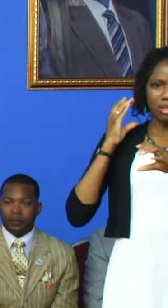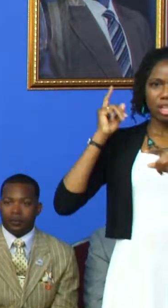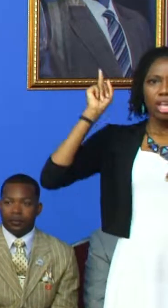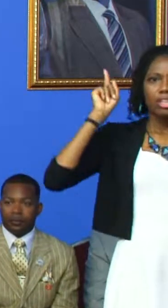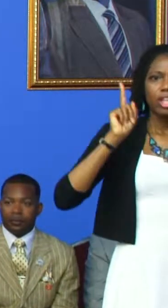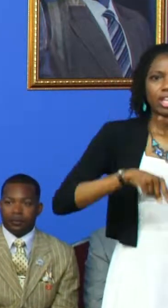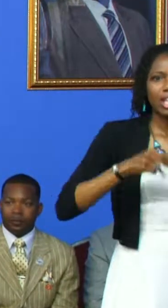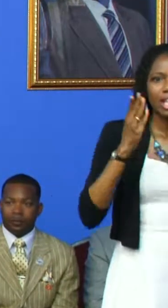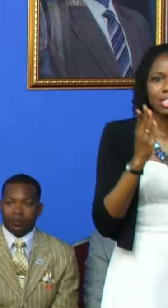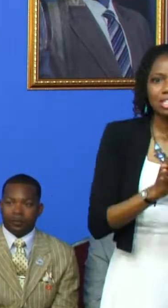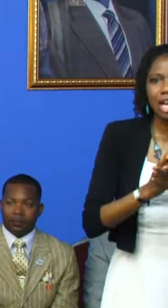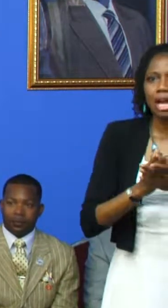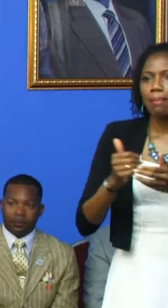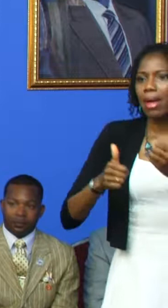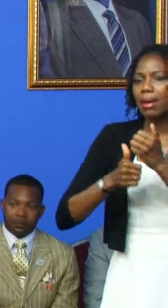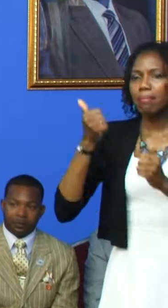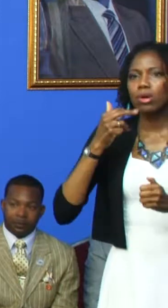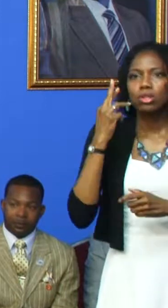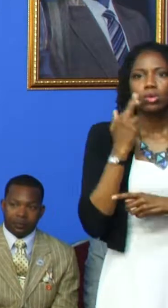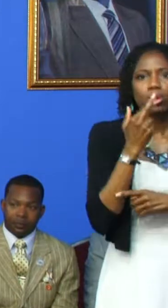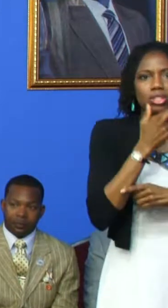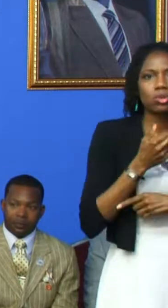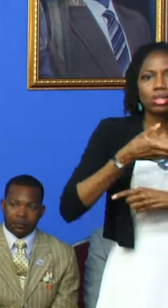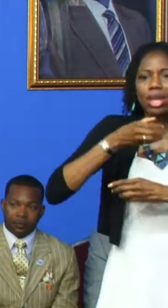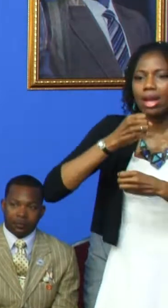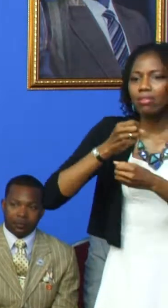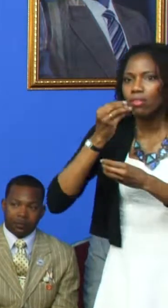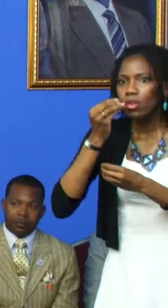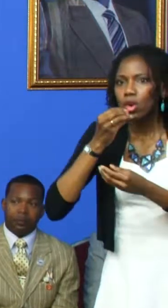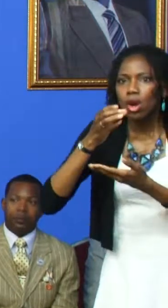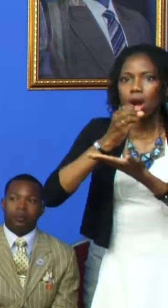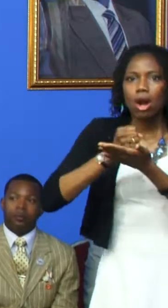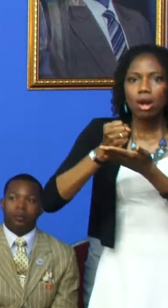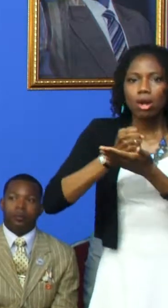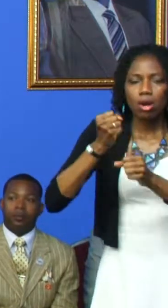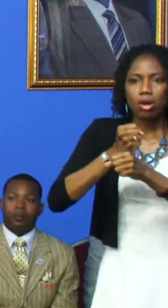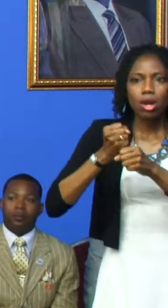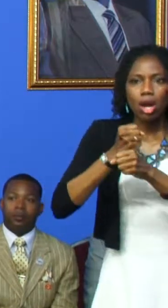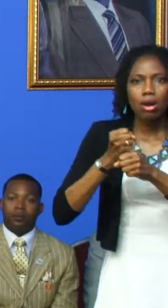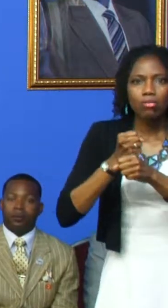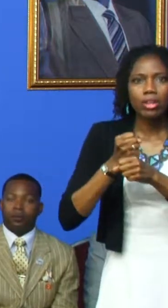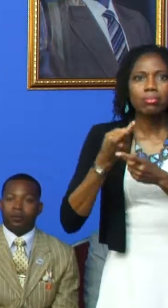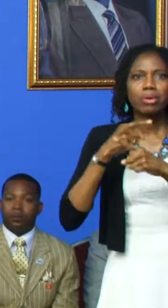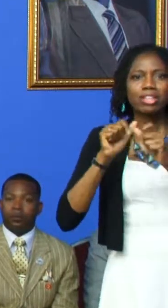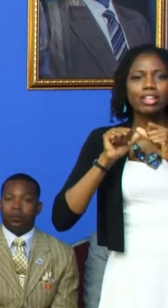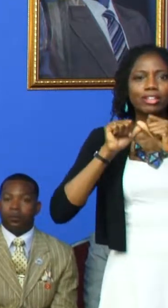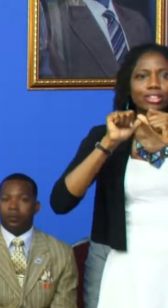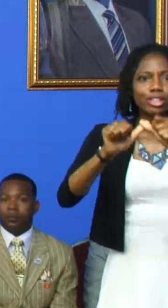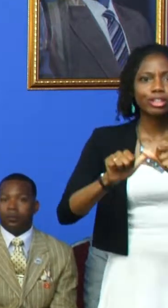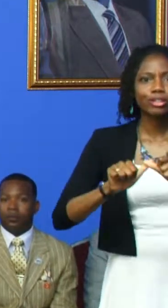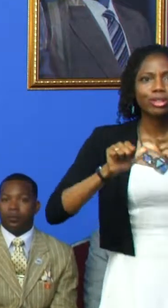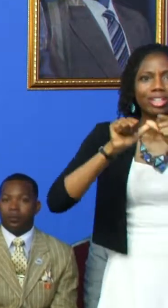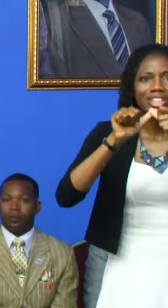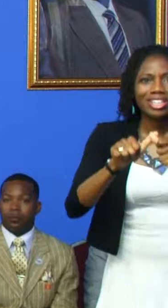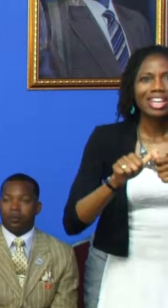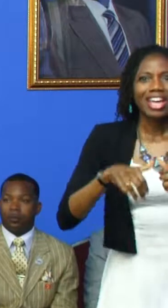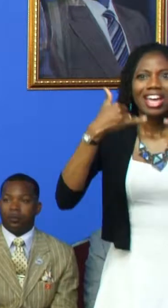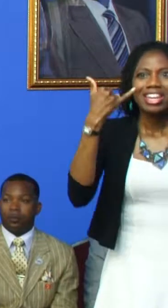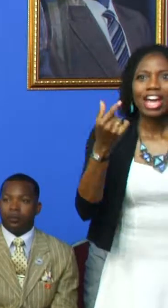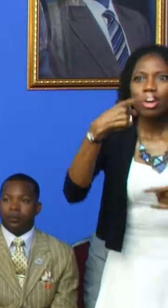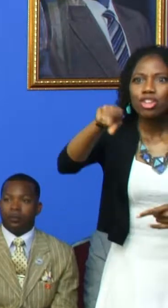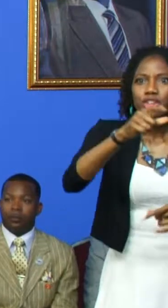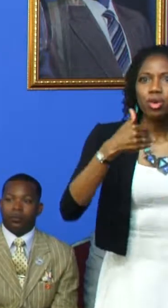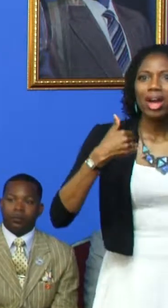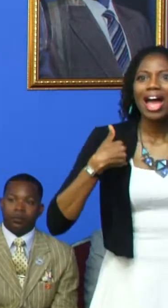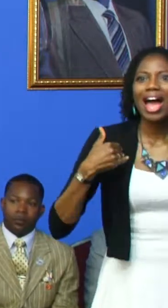most restaurants and get a cup of coffee. But they came, and because they came, you are working where you're working and